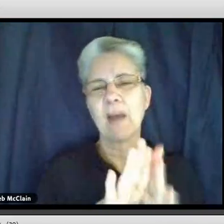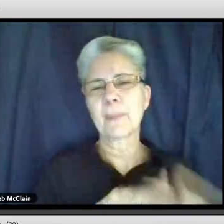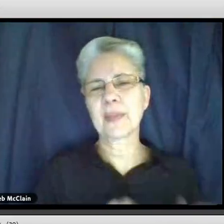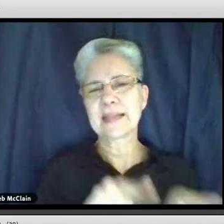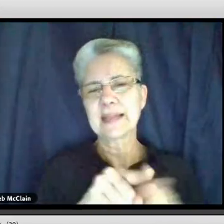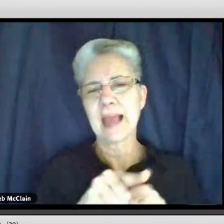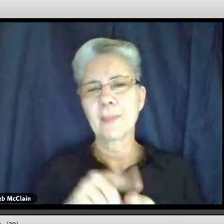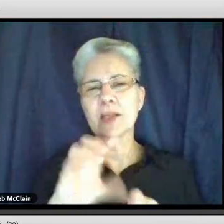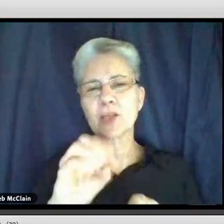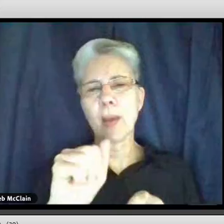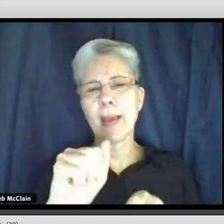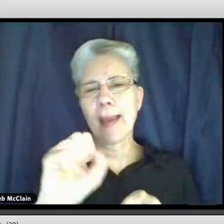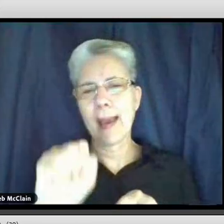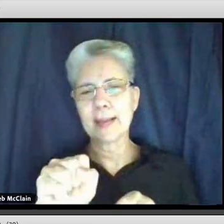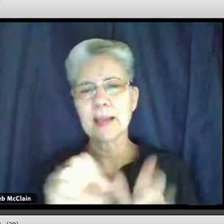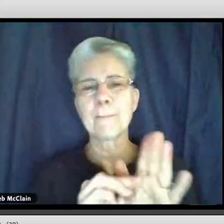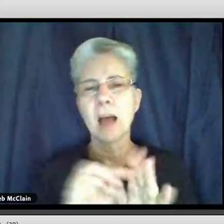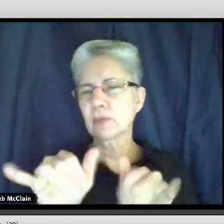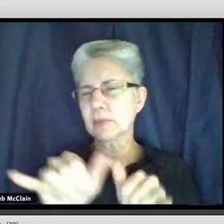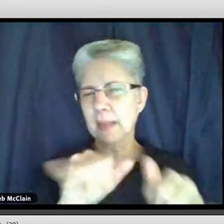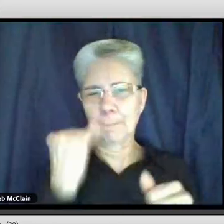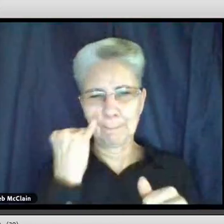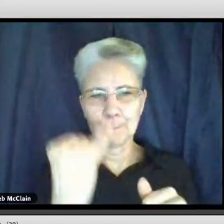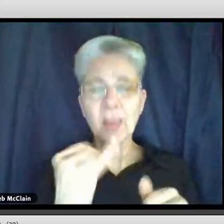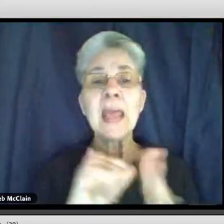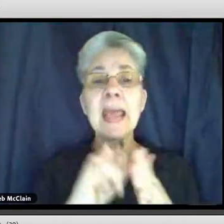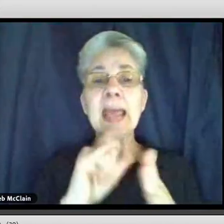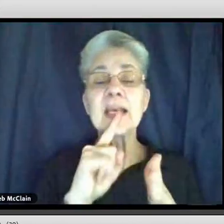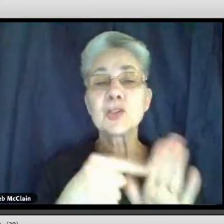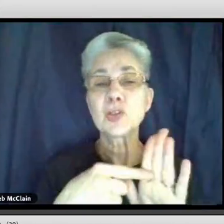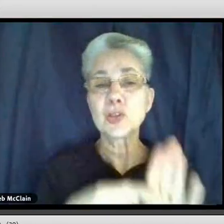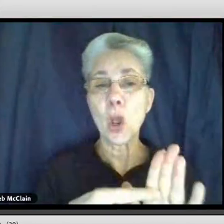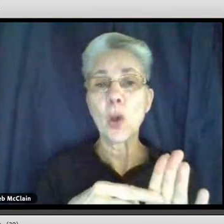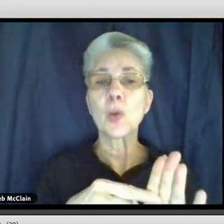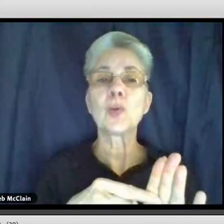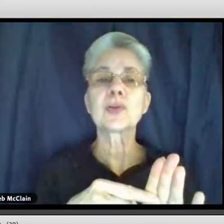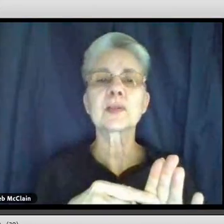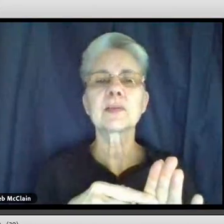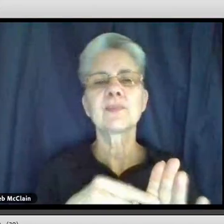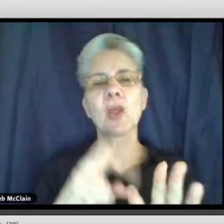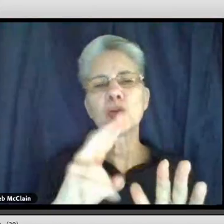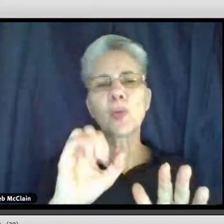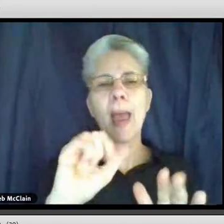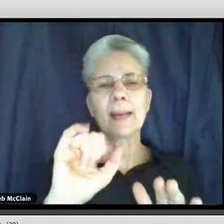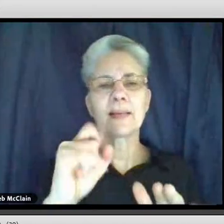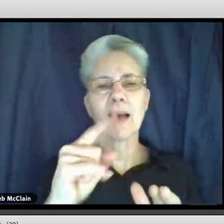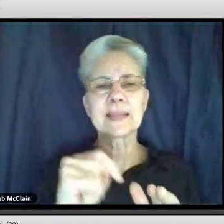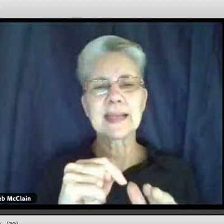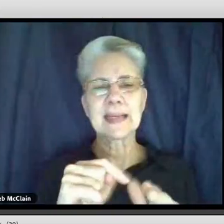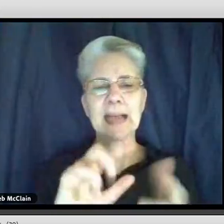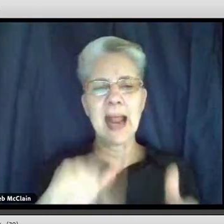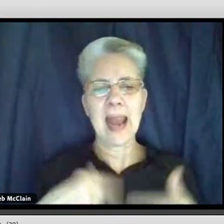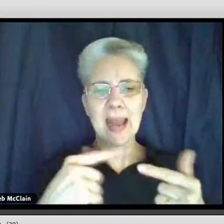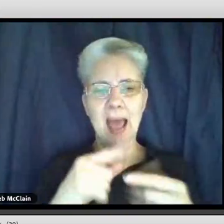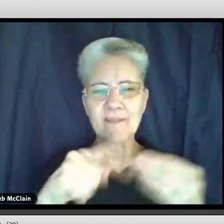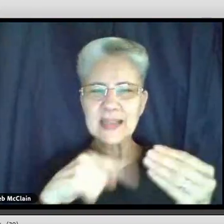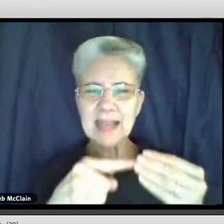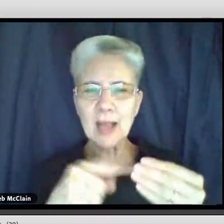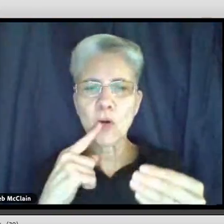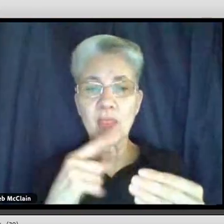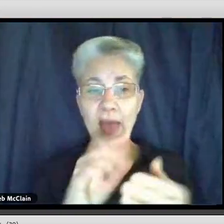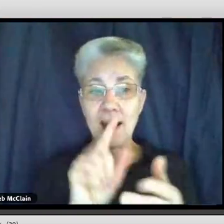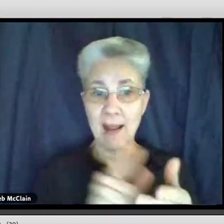as the OAIS model was developed for. It shows a tool agnostic, digital lifecycle that institutions